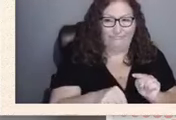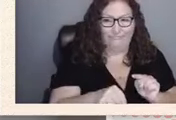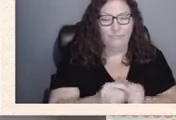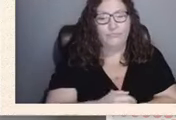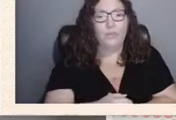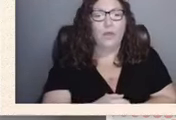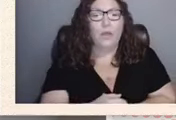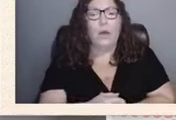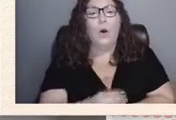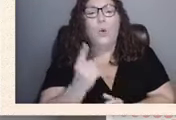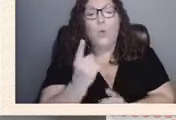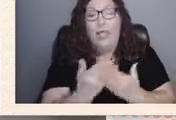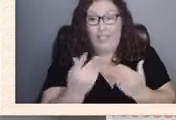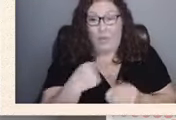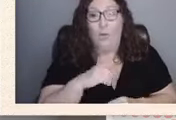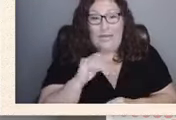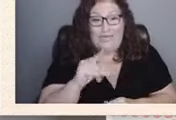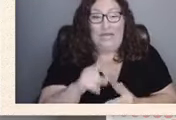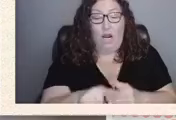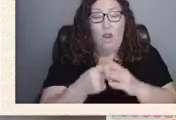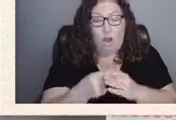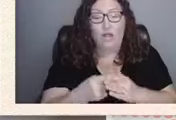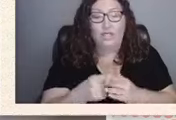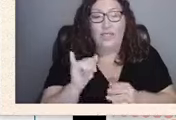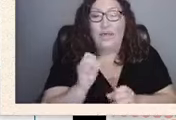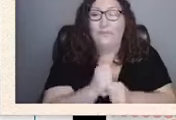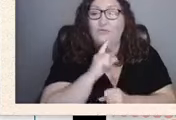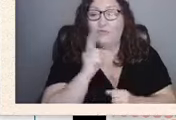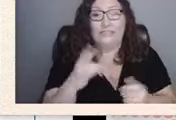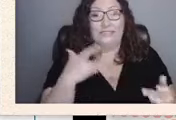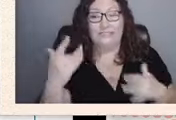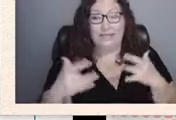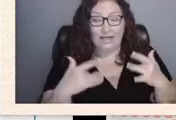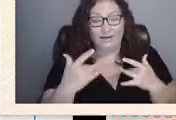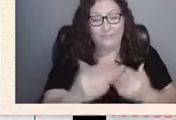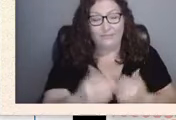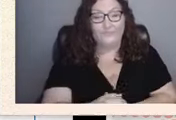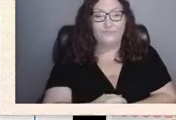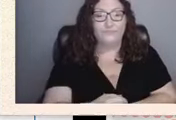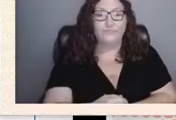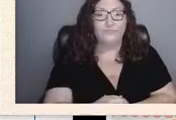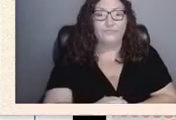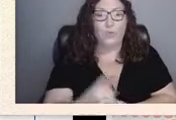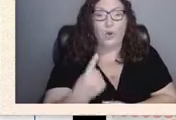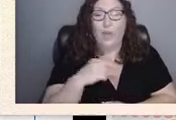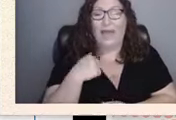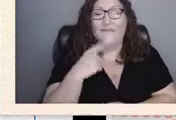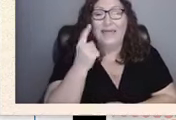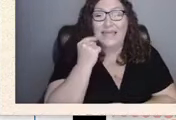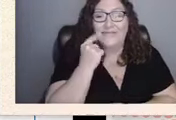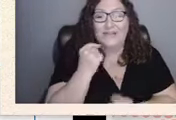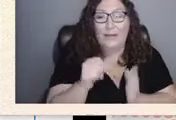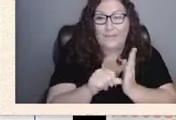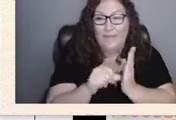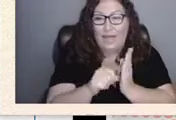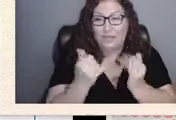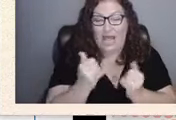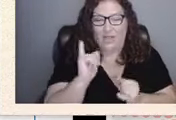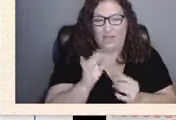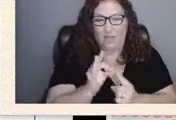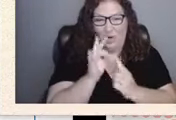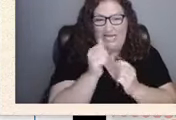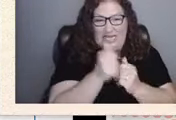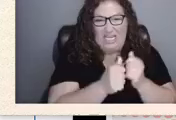But one thing we did launch that makes this really exciting is we have a gifting page now that is unique to each